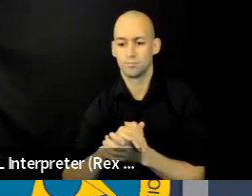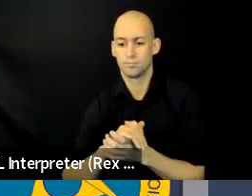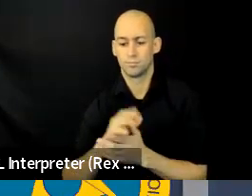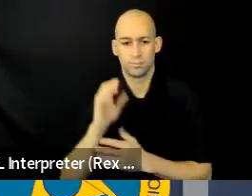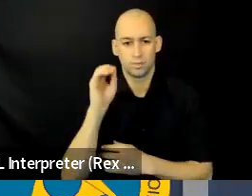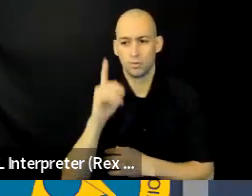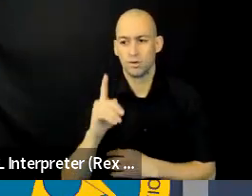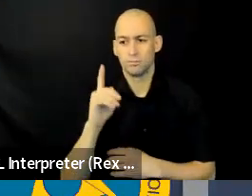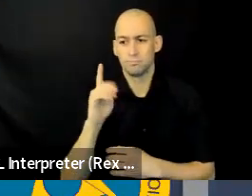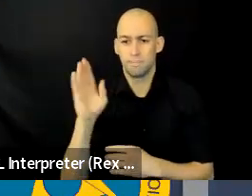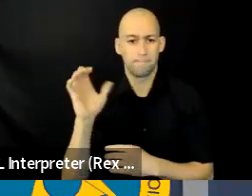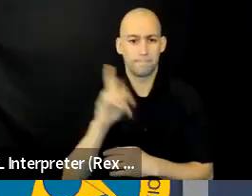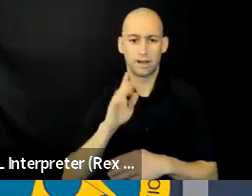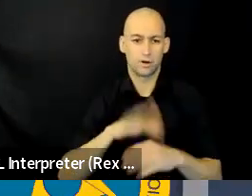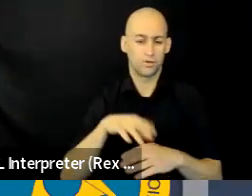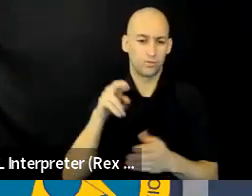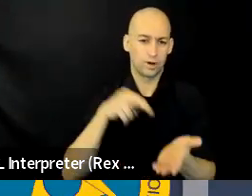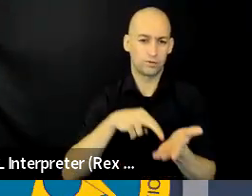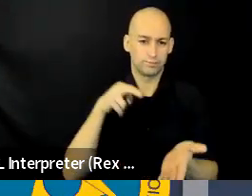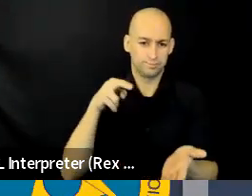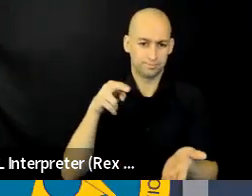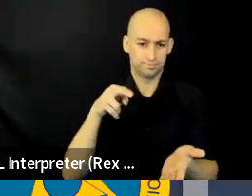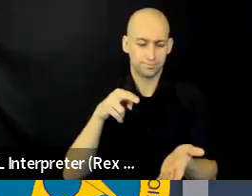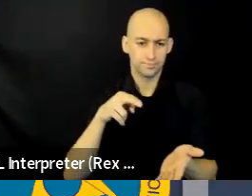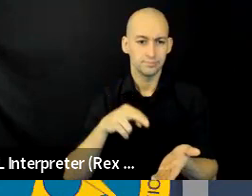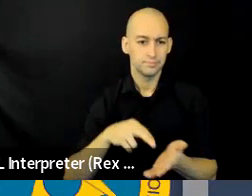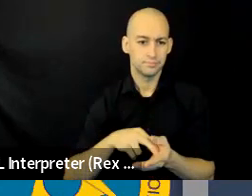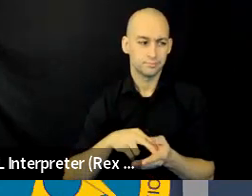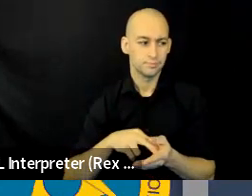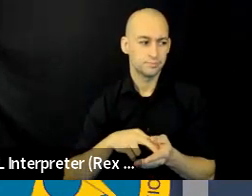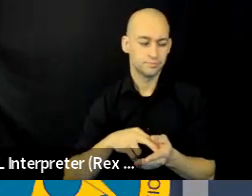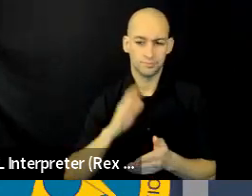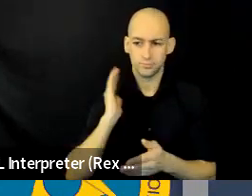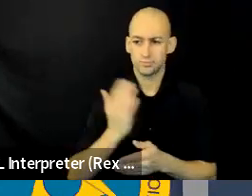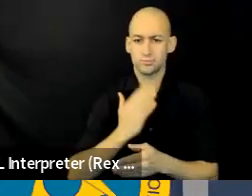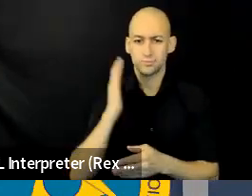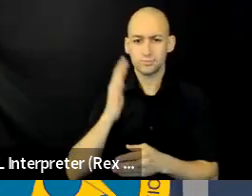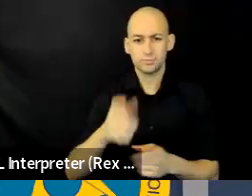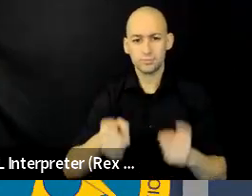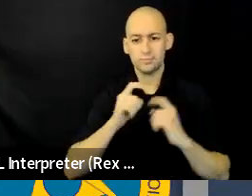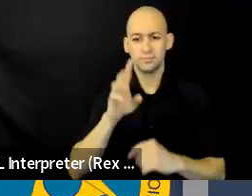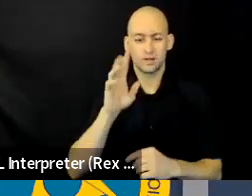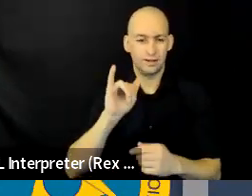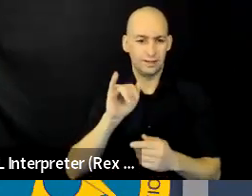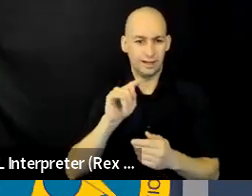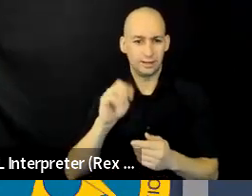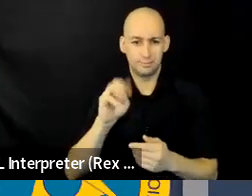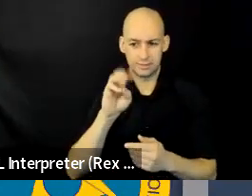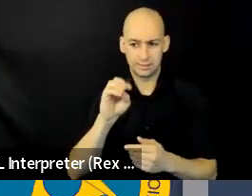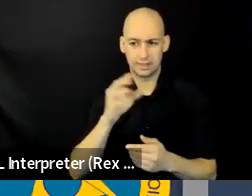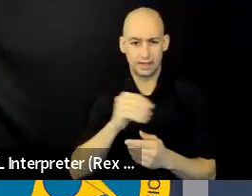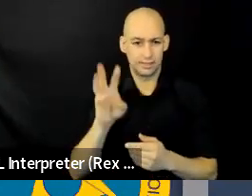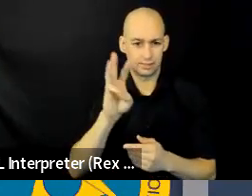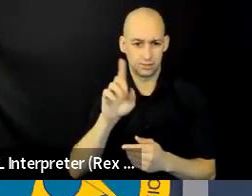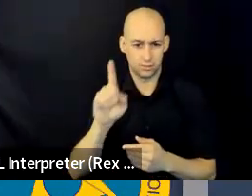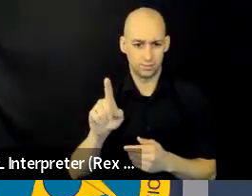Okay, we are back on the record. We will not be taking items 60 and 61, so we will move